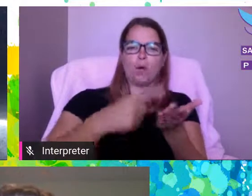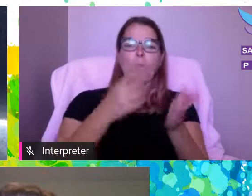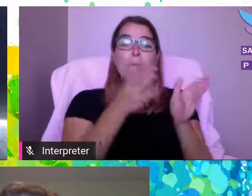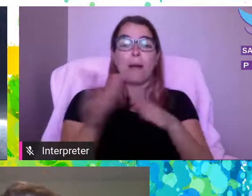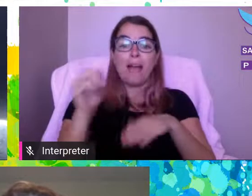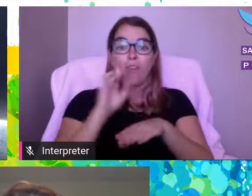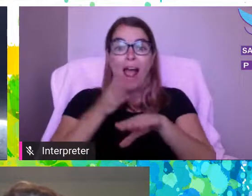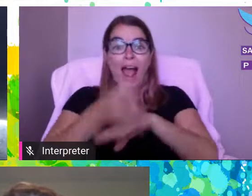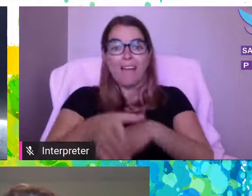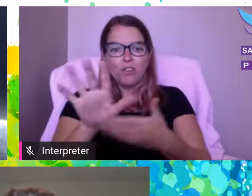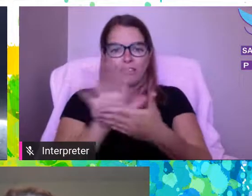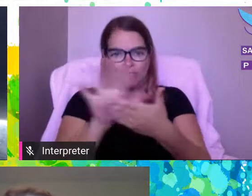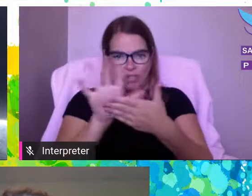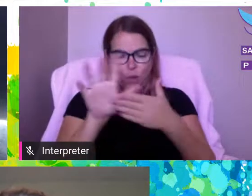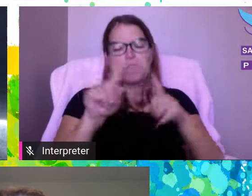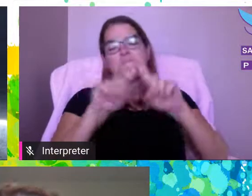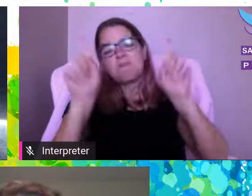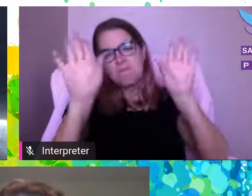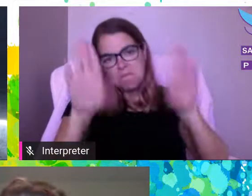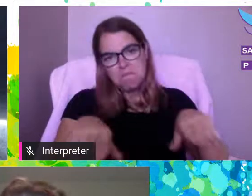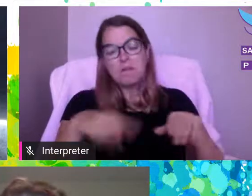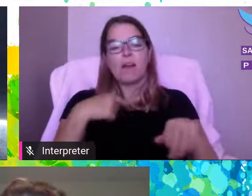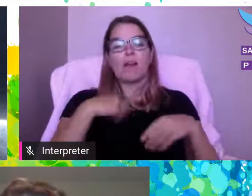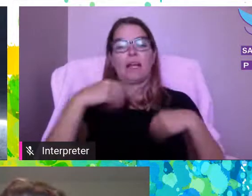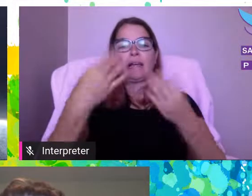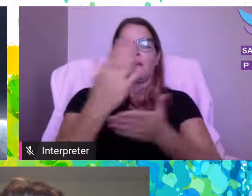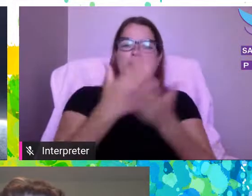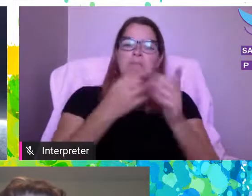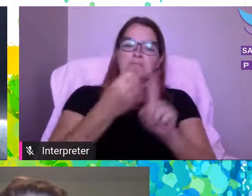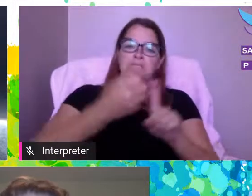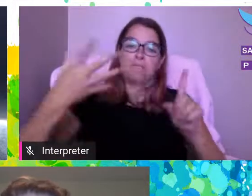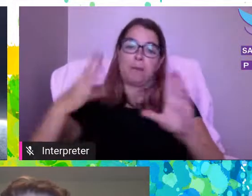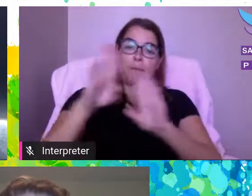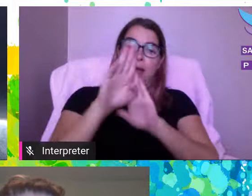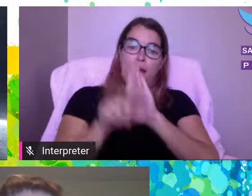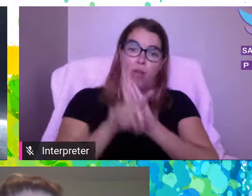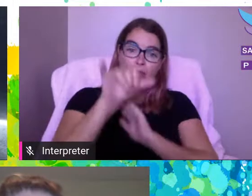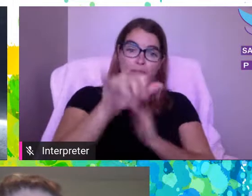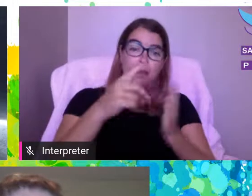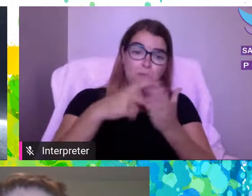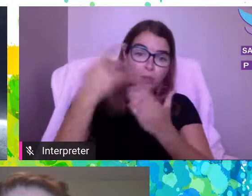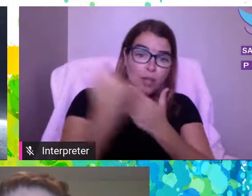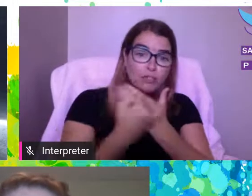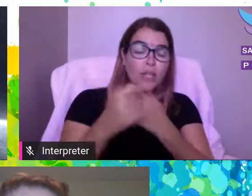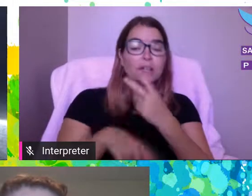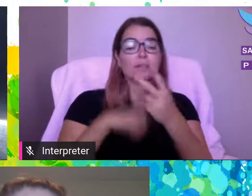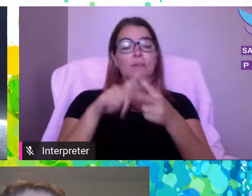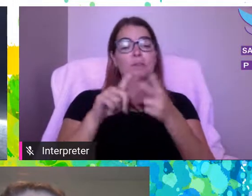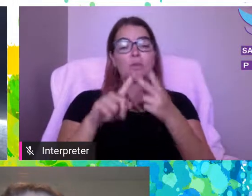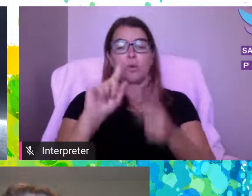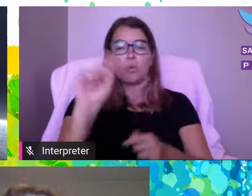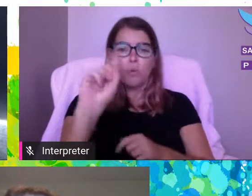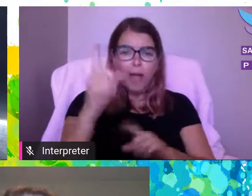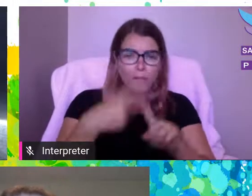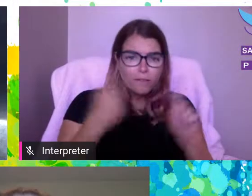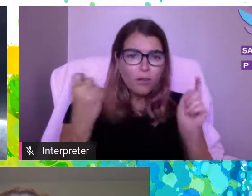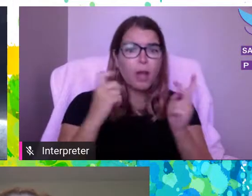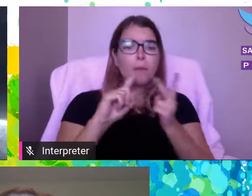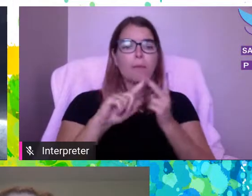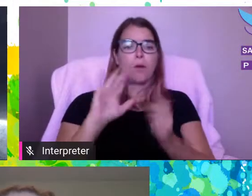wanted to give a quick background on this project and a little bit about where it came from and what we were hoping to do with this